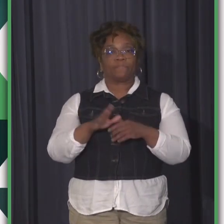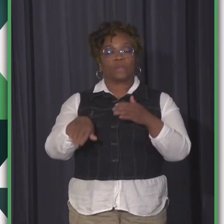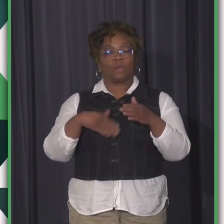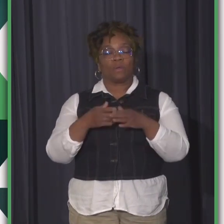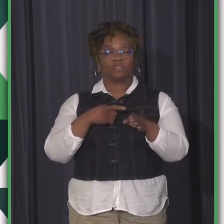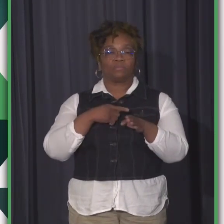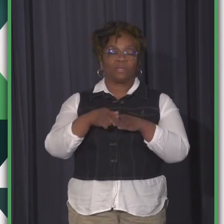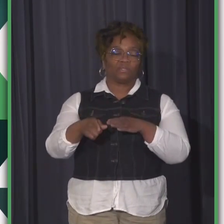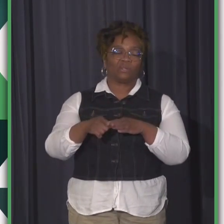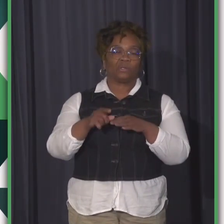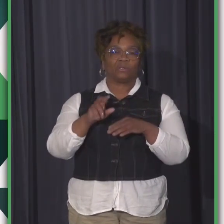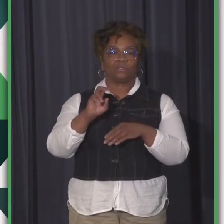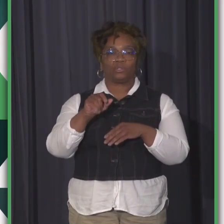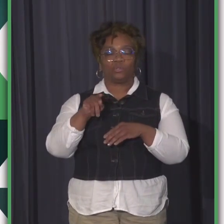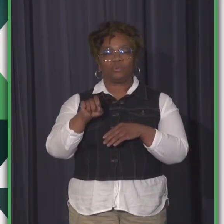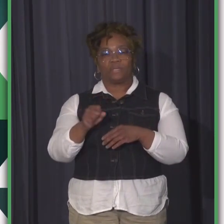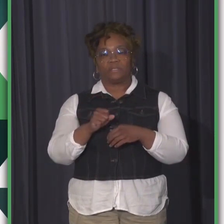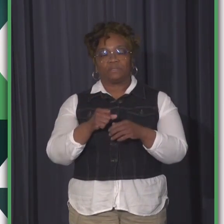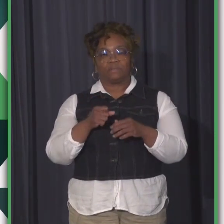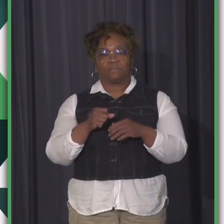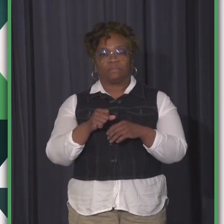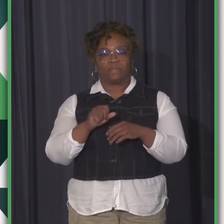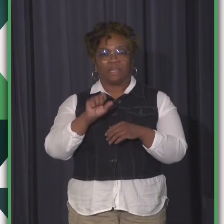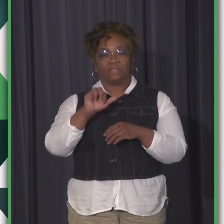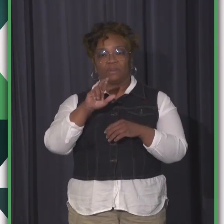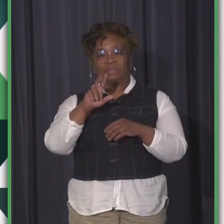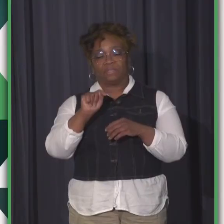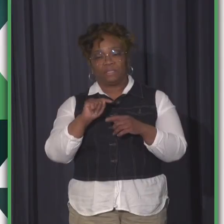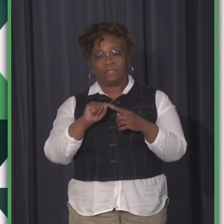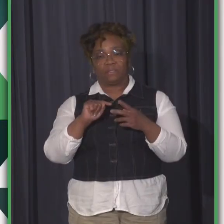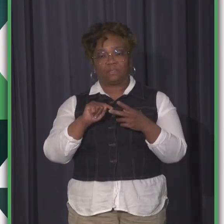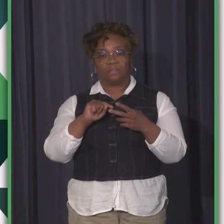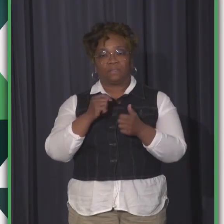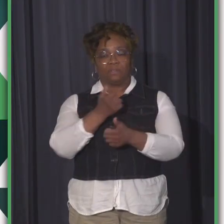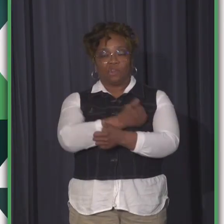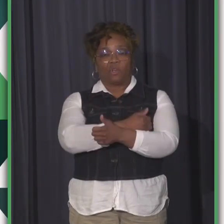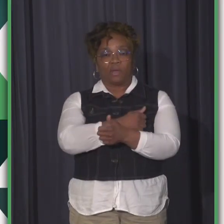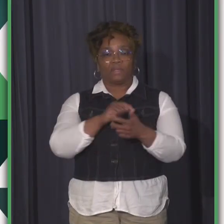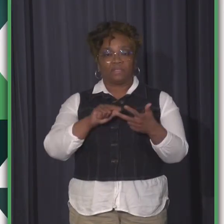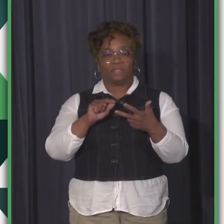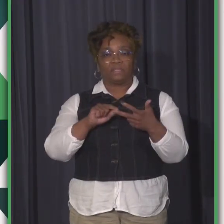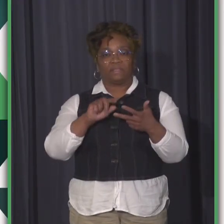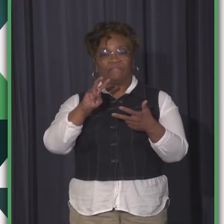response team, narcotics, and vice. All right, let's go to the next slide.